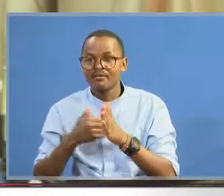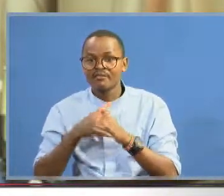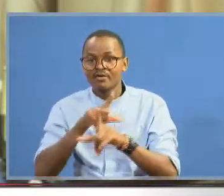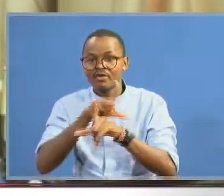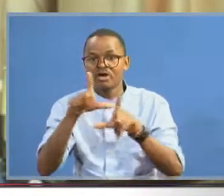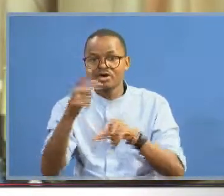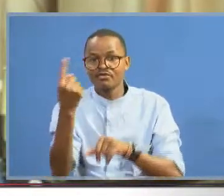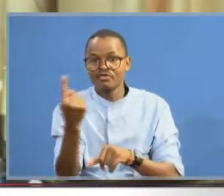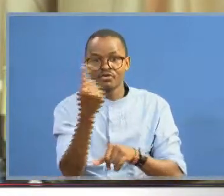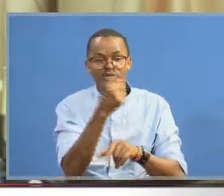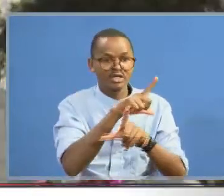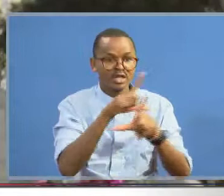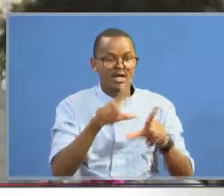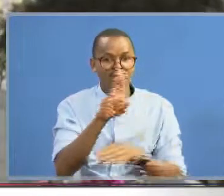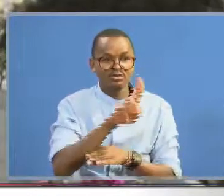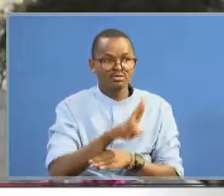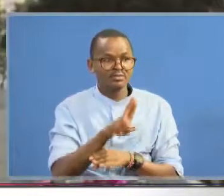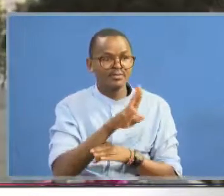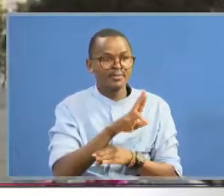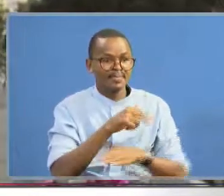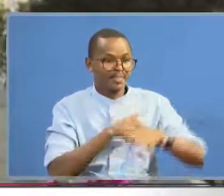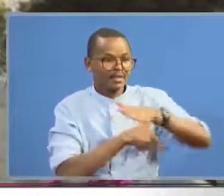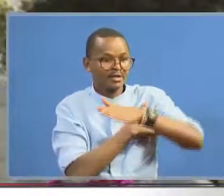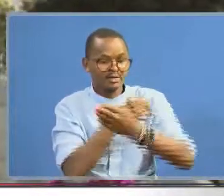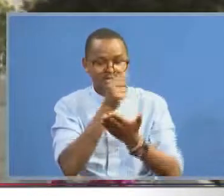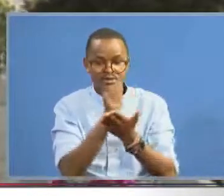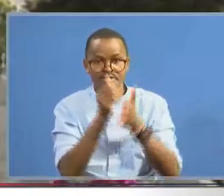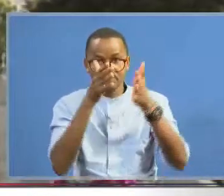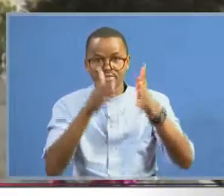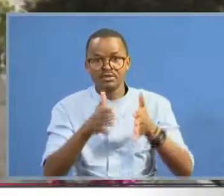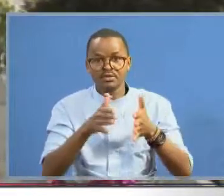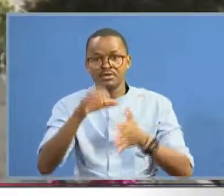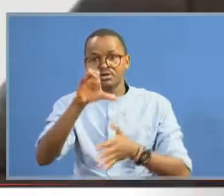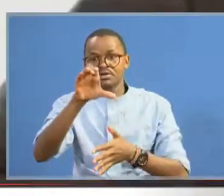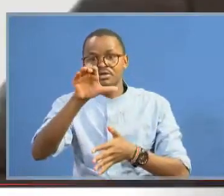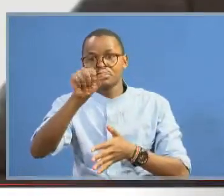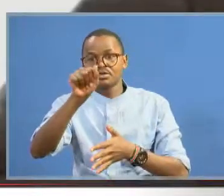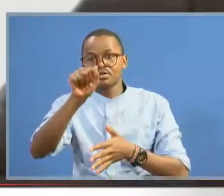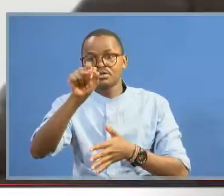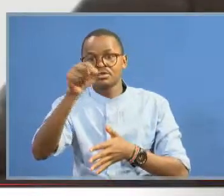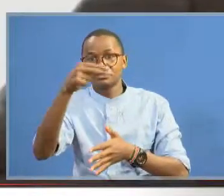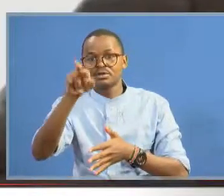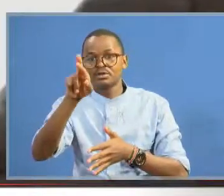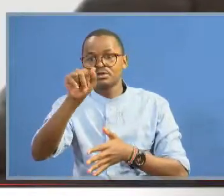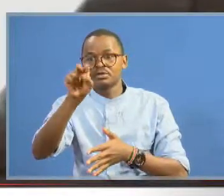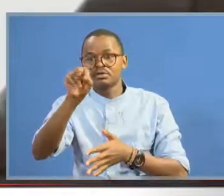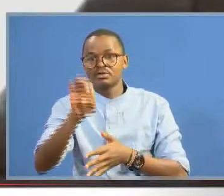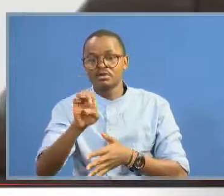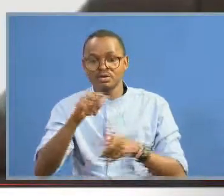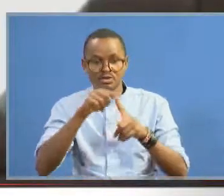land for each and every land use. Chief Officer Catherine Changwoni urged those who had title